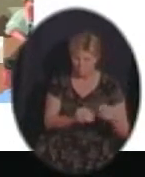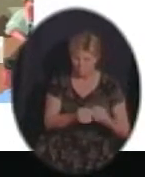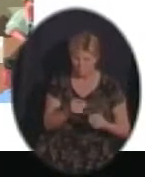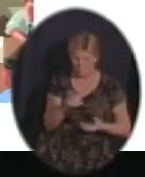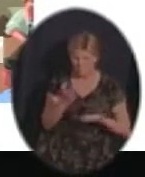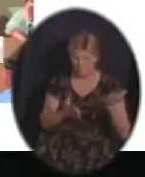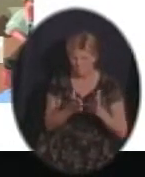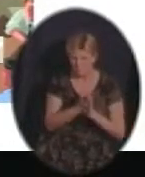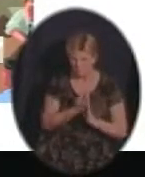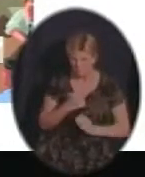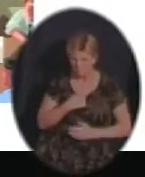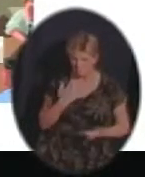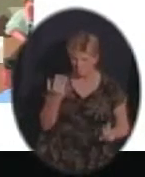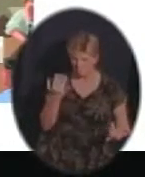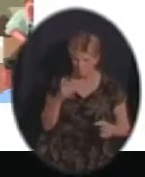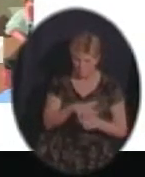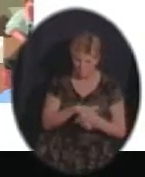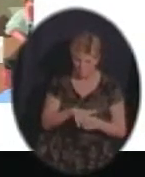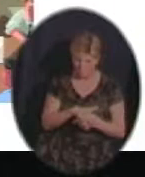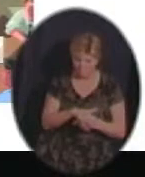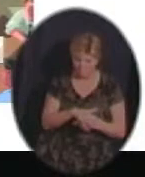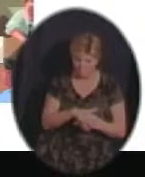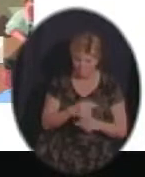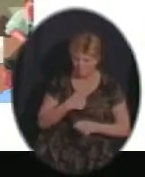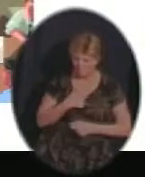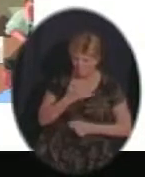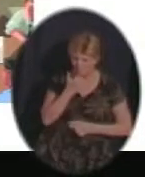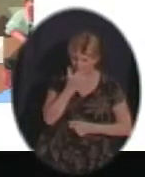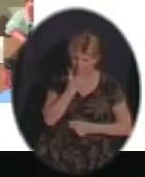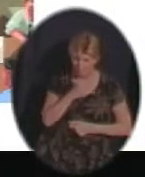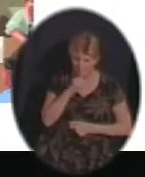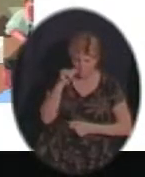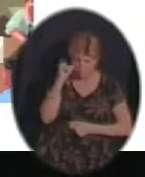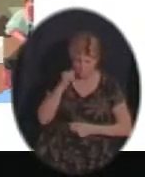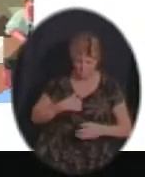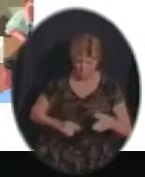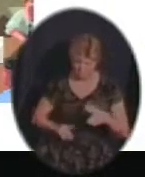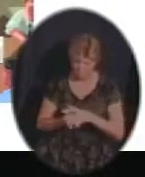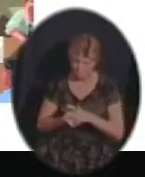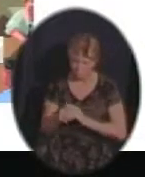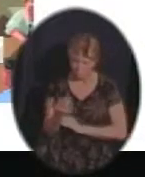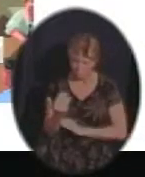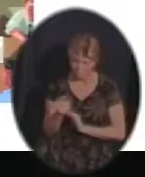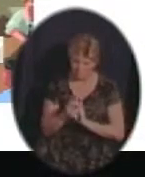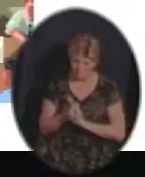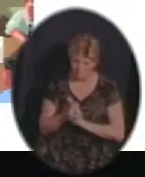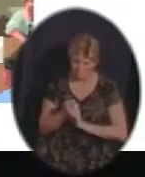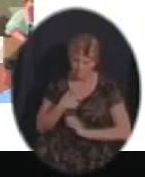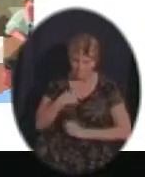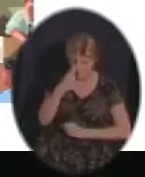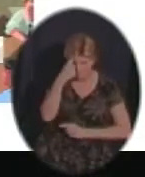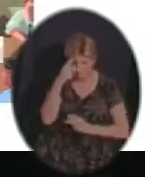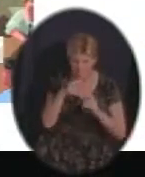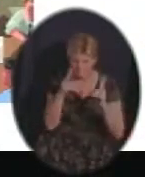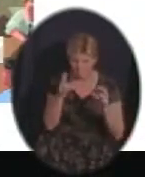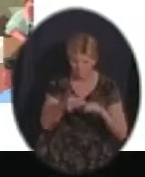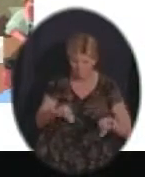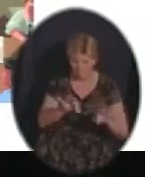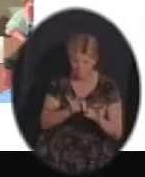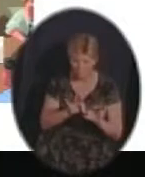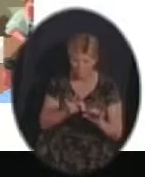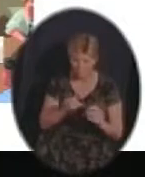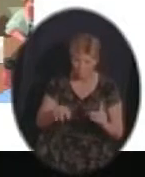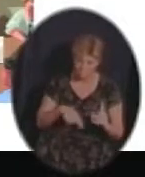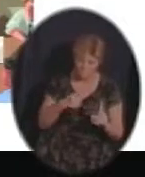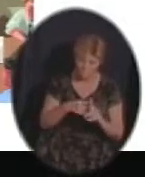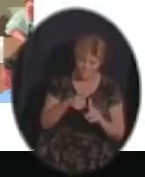Well, obviously, I got called yesterday and was here in 15 minutes. I think it's important to have the ability, when needed,